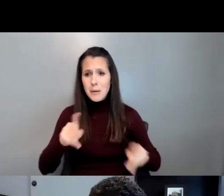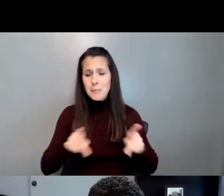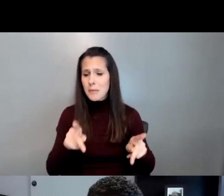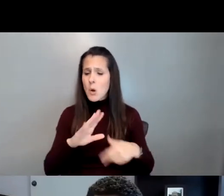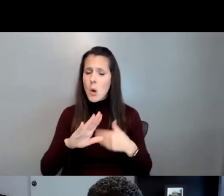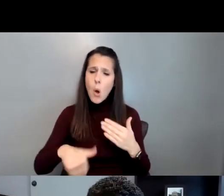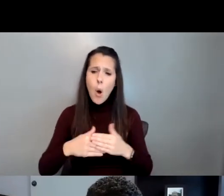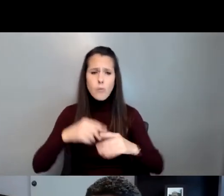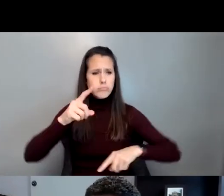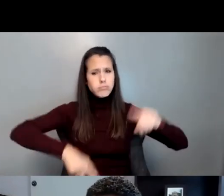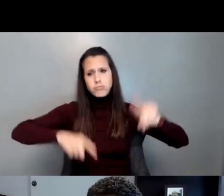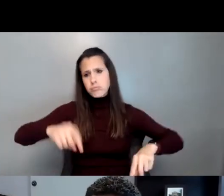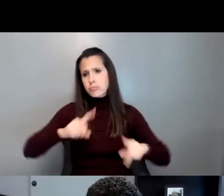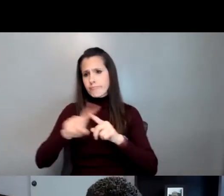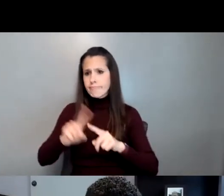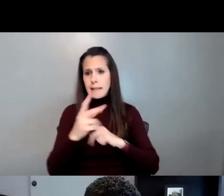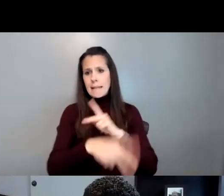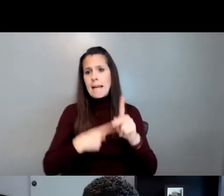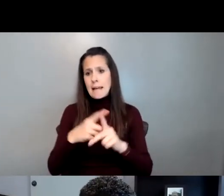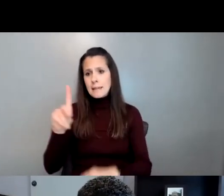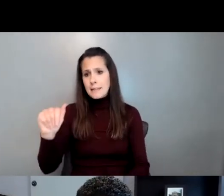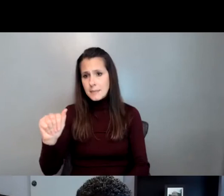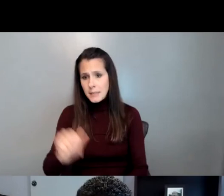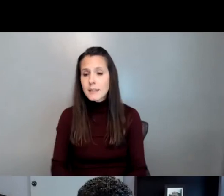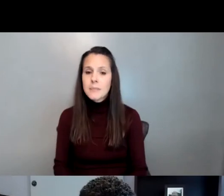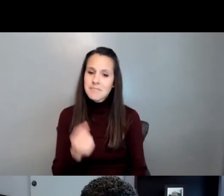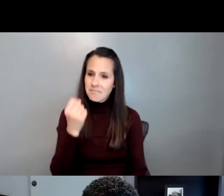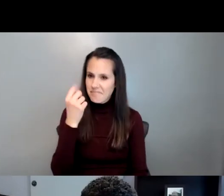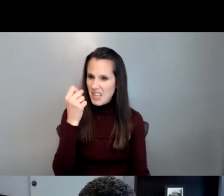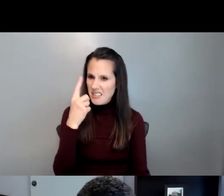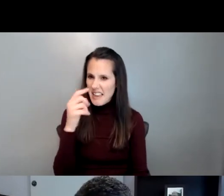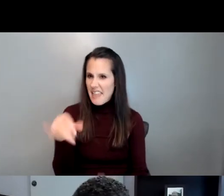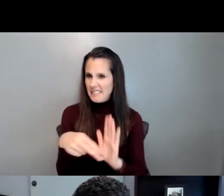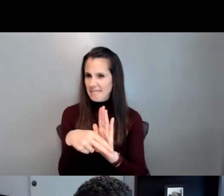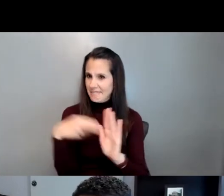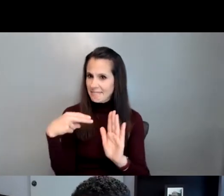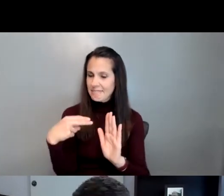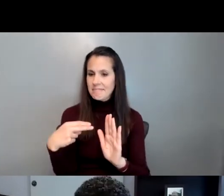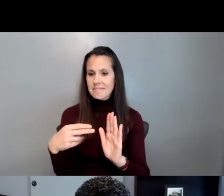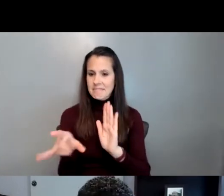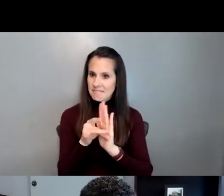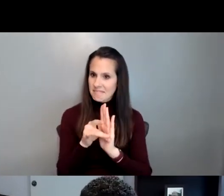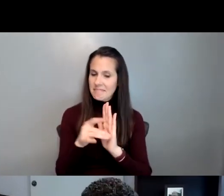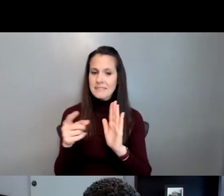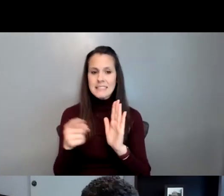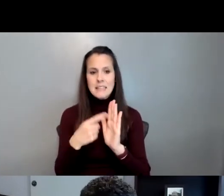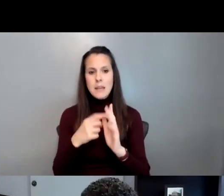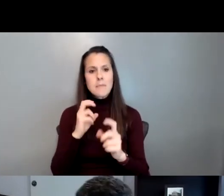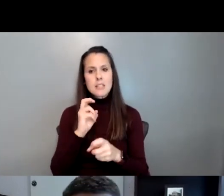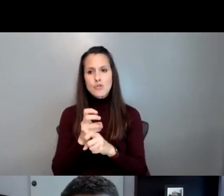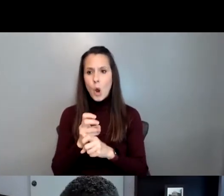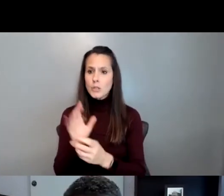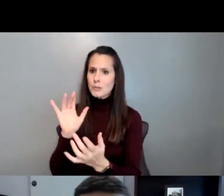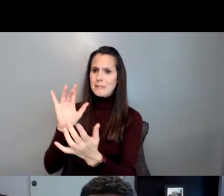all ranges of disability. Now, I say that given the stigma that exists, that's sometimes hard to then reach individuals, and it's not that people